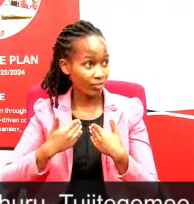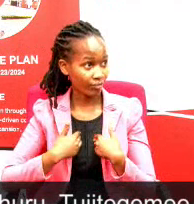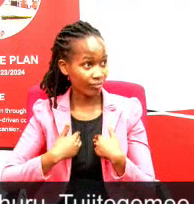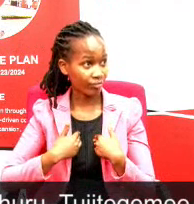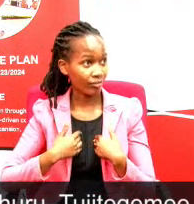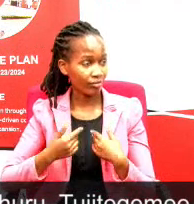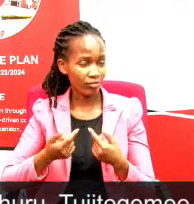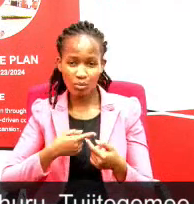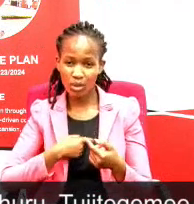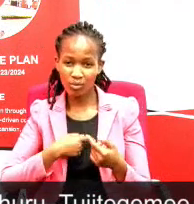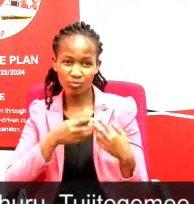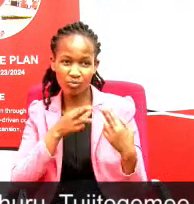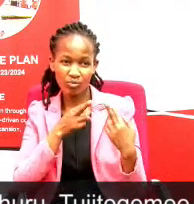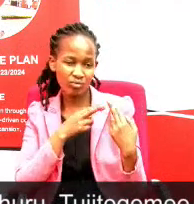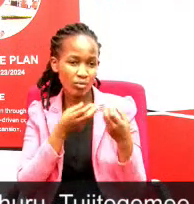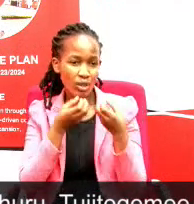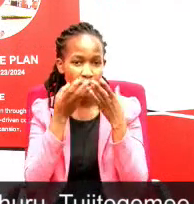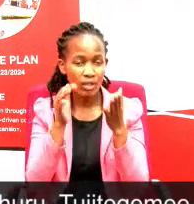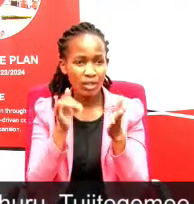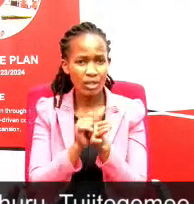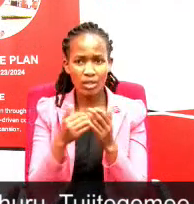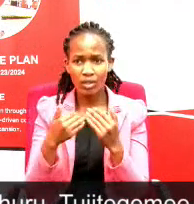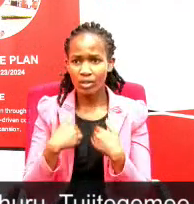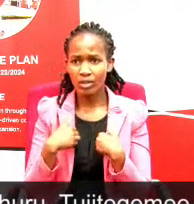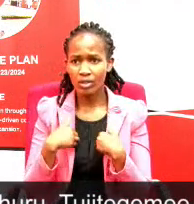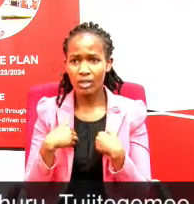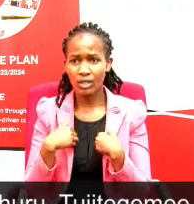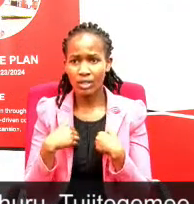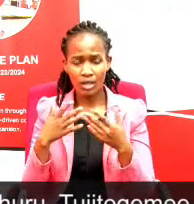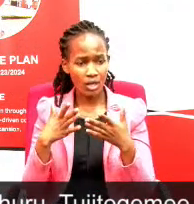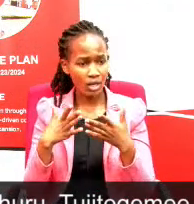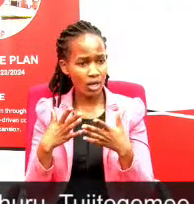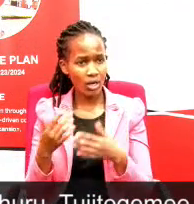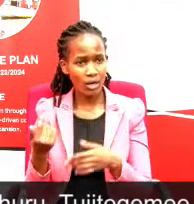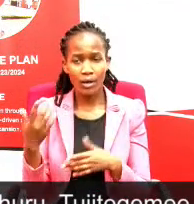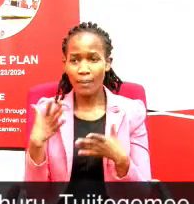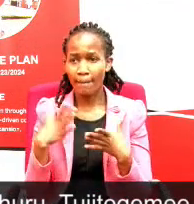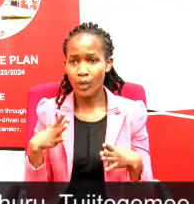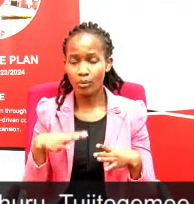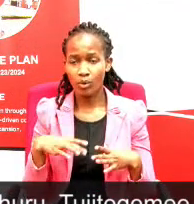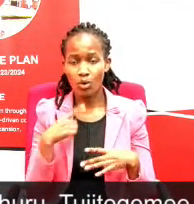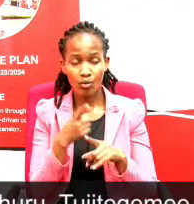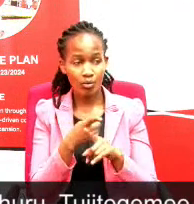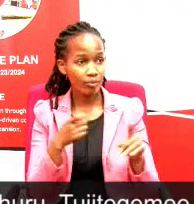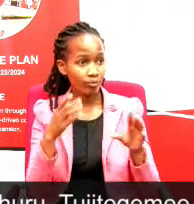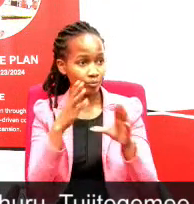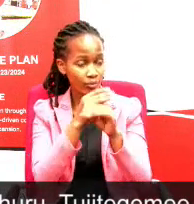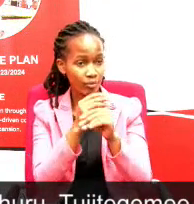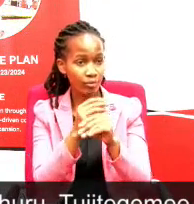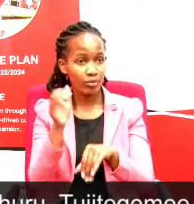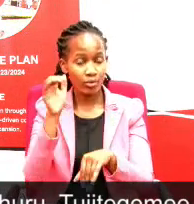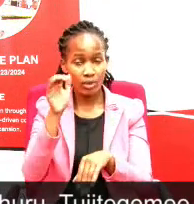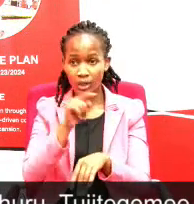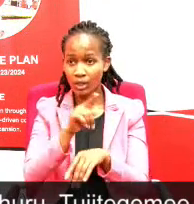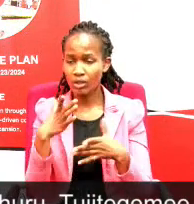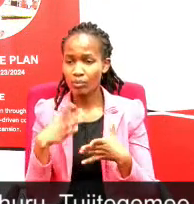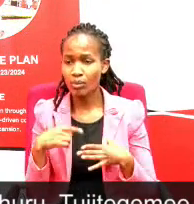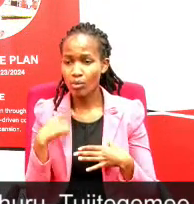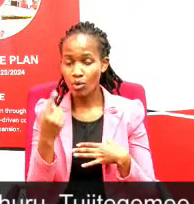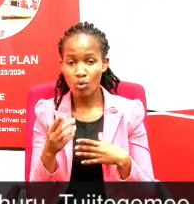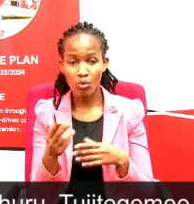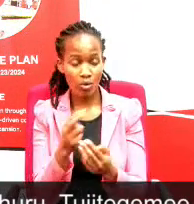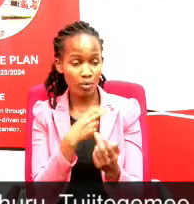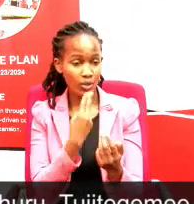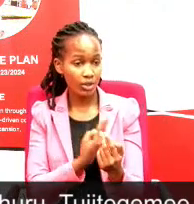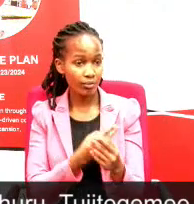am reliably informed that we have numbers streaming online, and I will be getting you the numbers shortly,